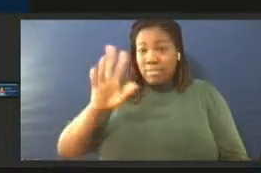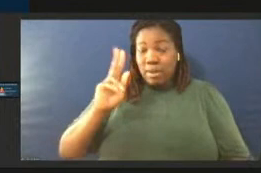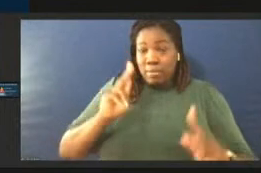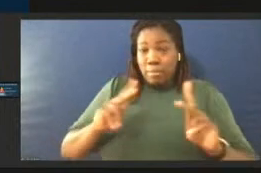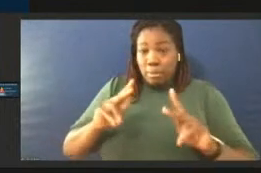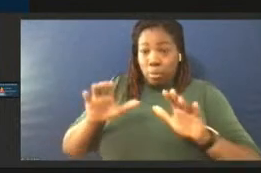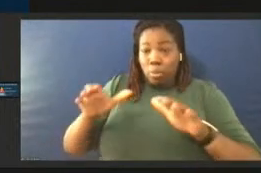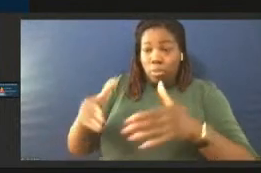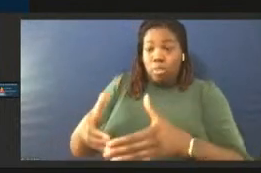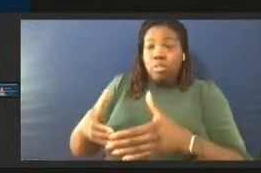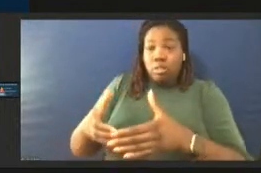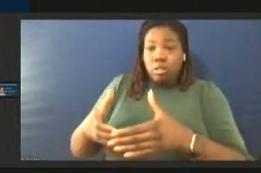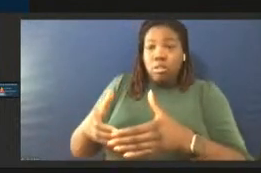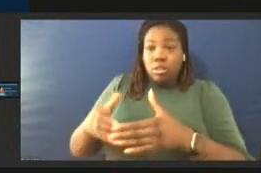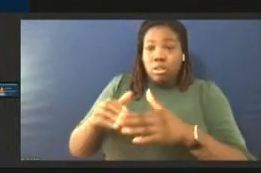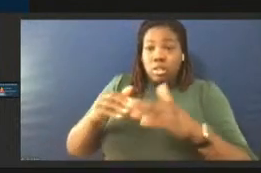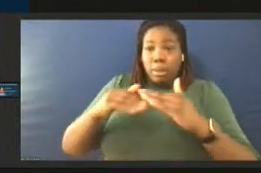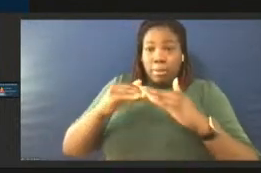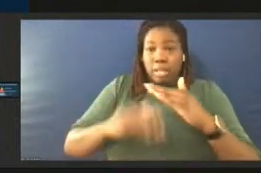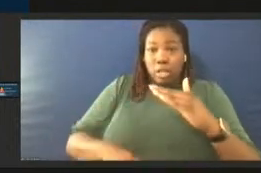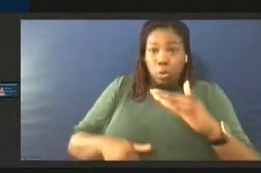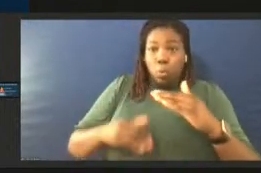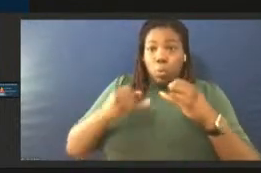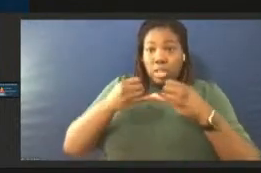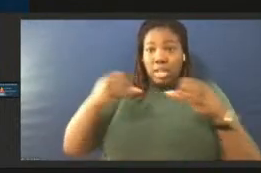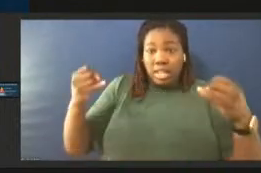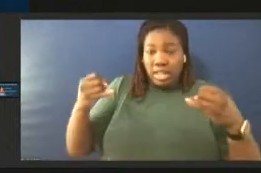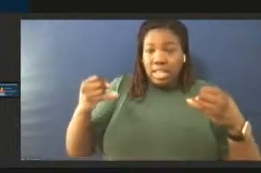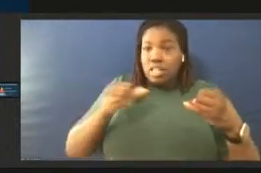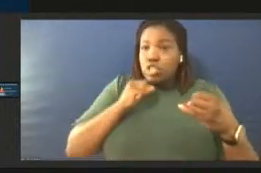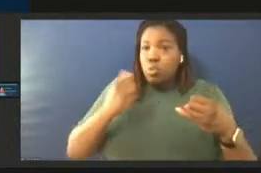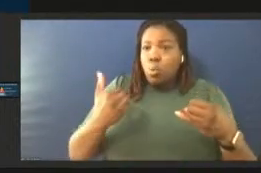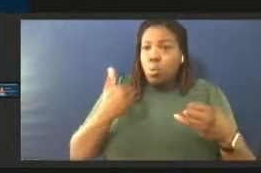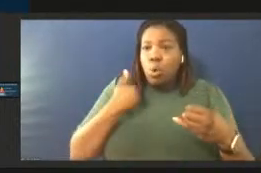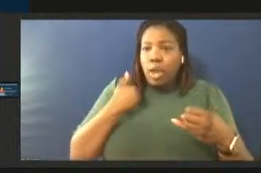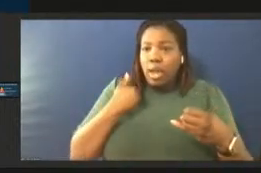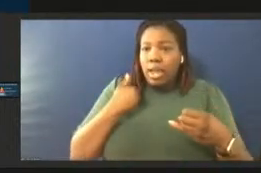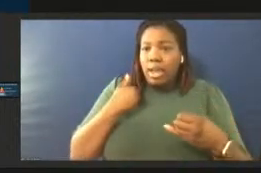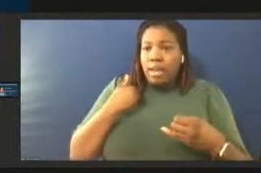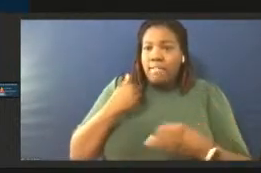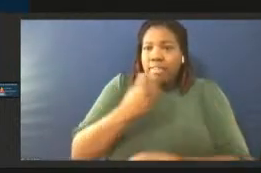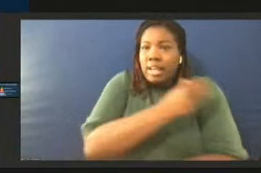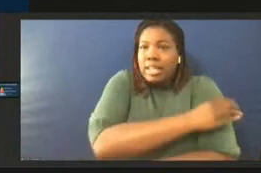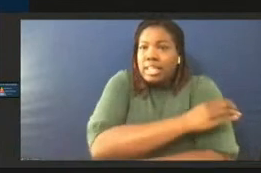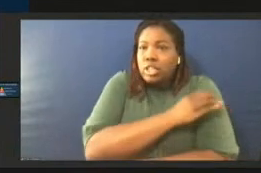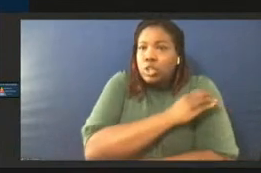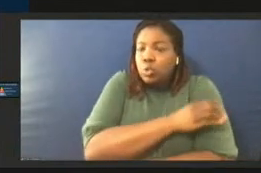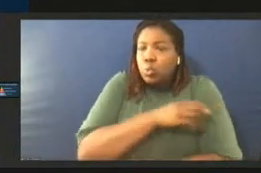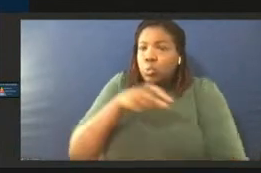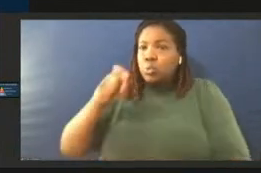people who are below that diagnostic line don't have any clinical needs. Mental